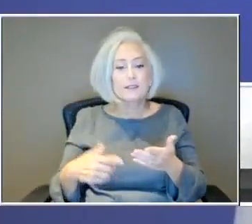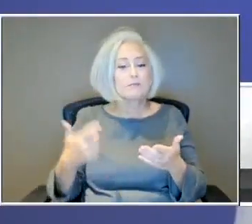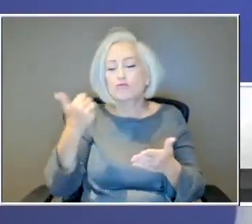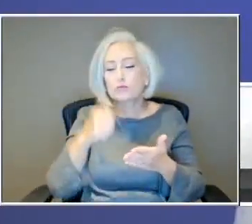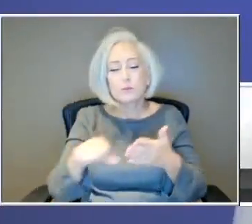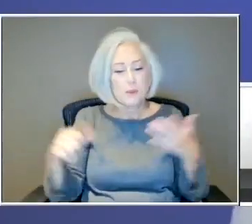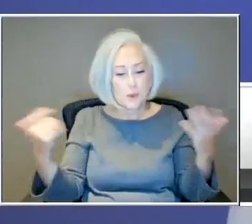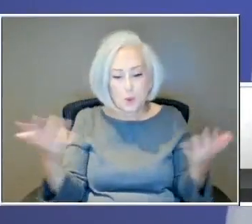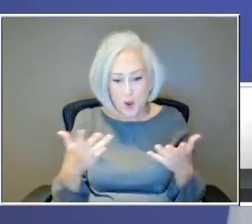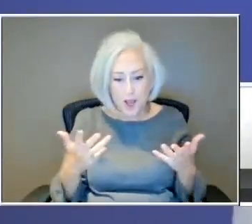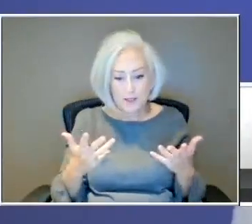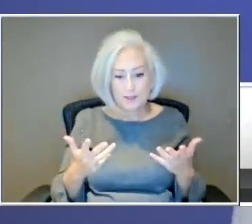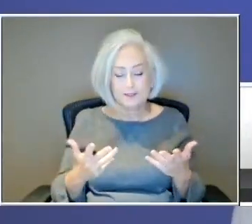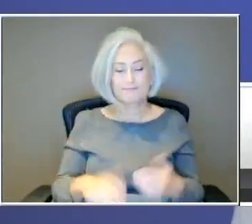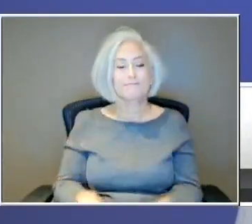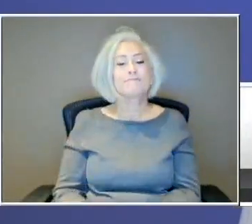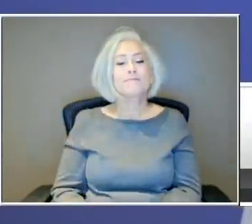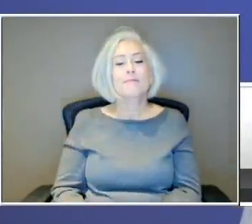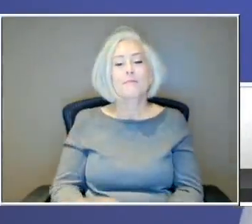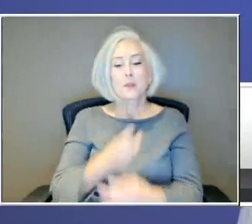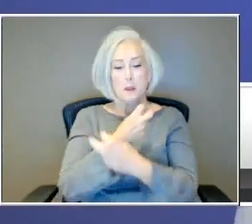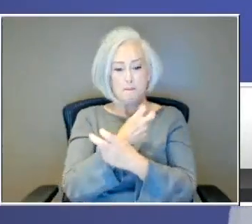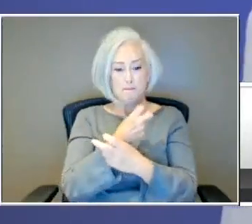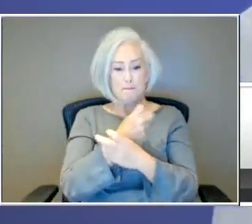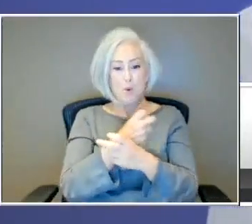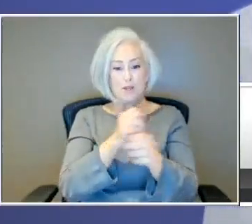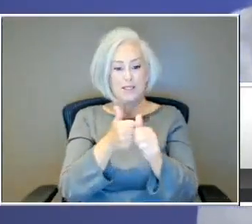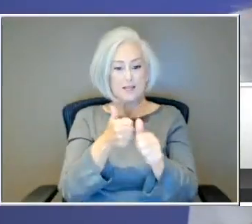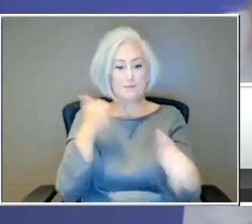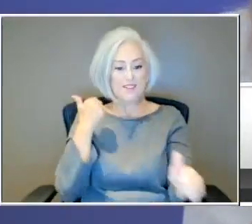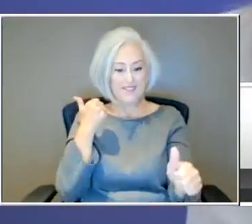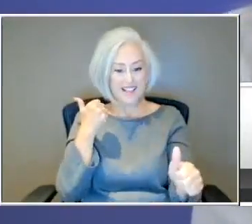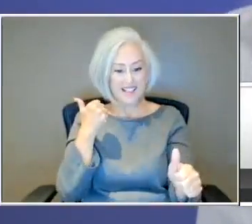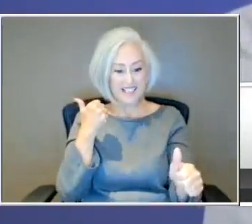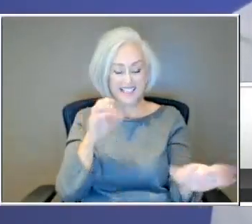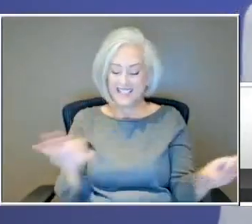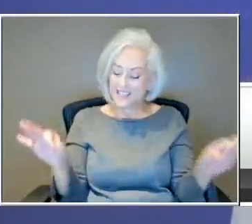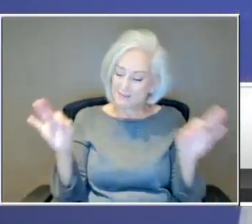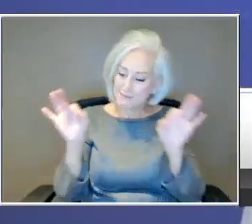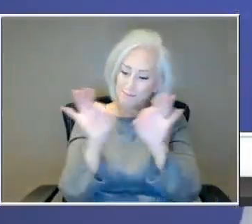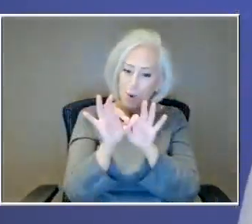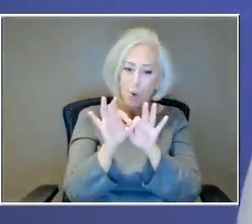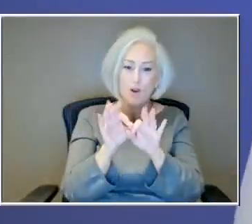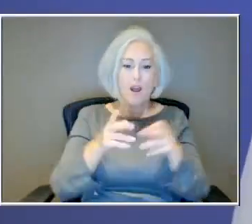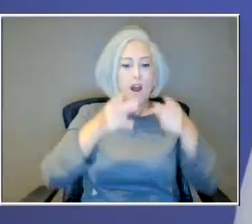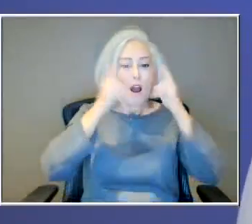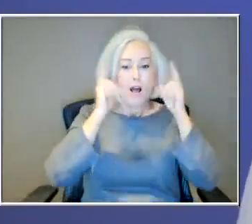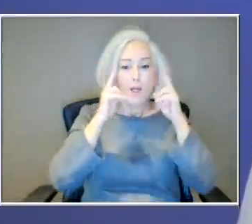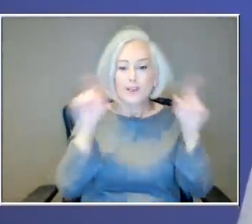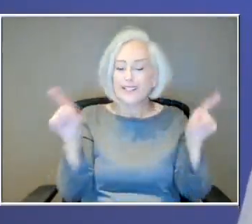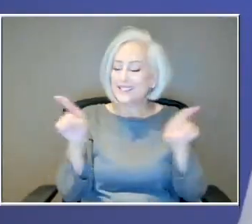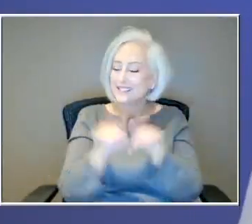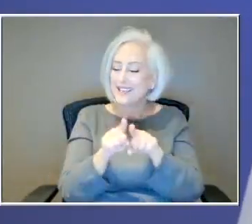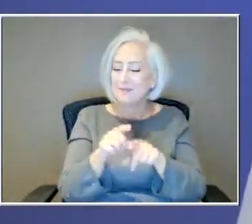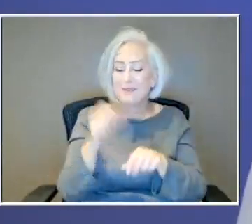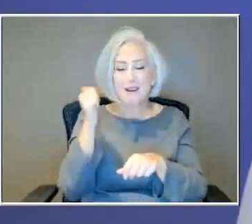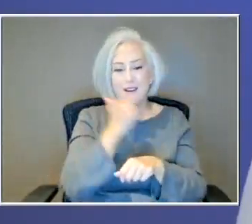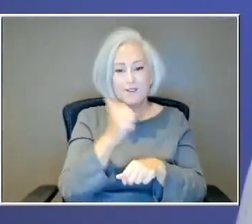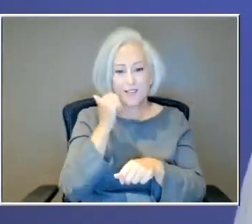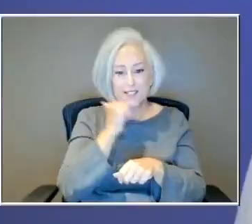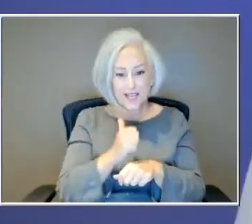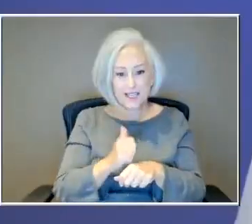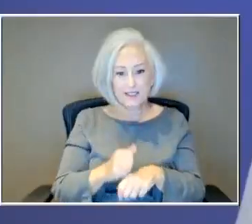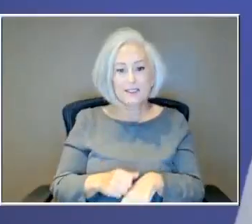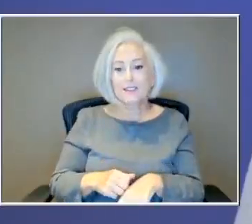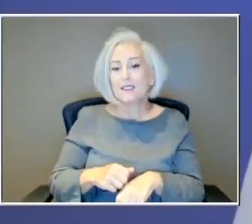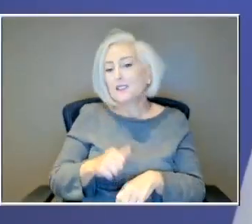is going to be just as important on Halloween as it is on every other day of the year. I didn't really talk about alcohol as well, but I think